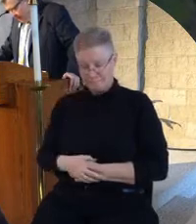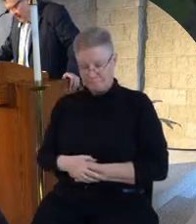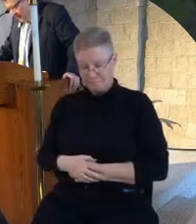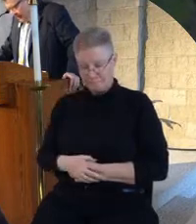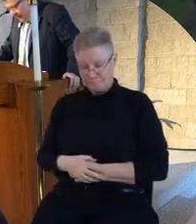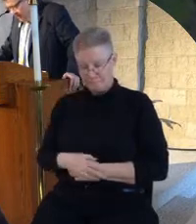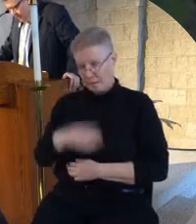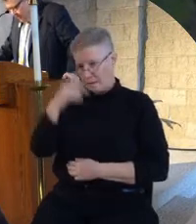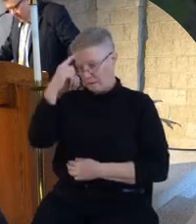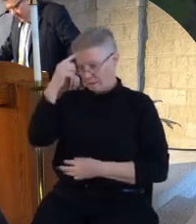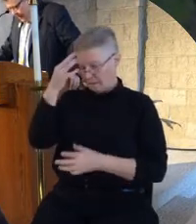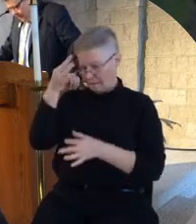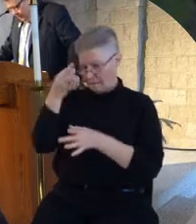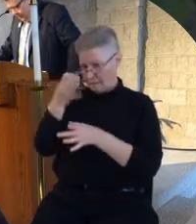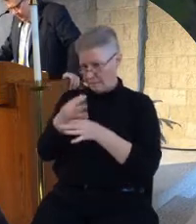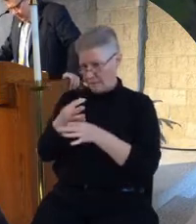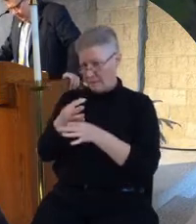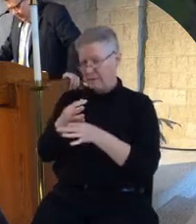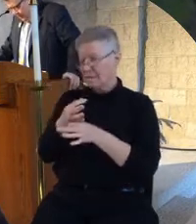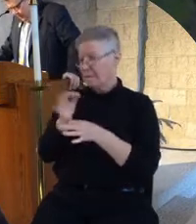faith is taking the first step,